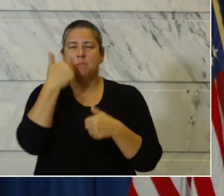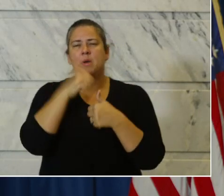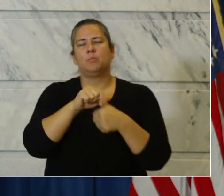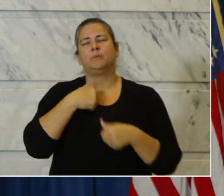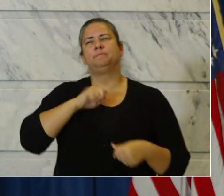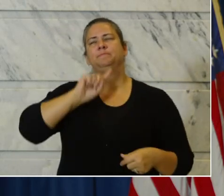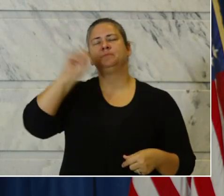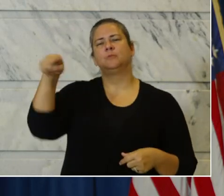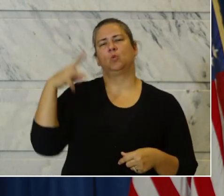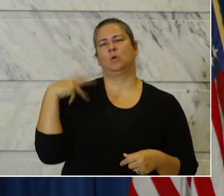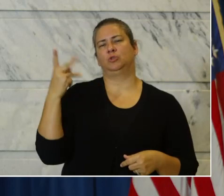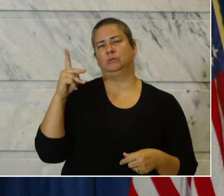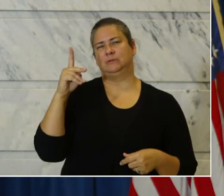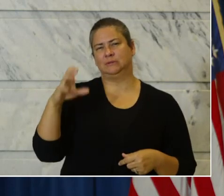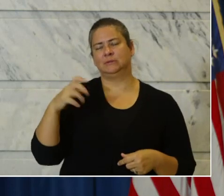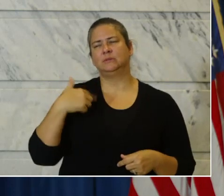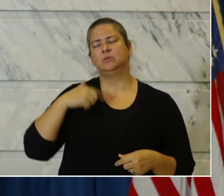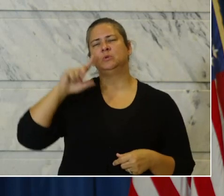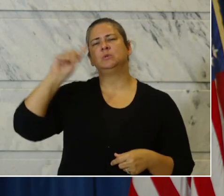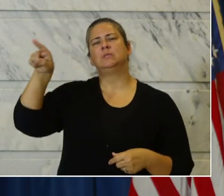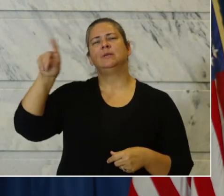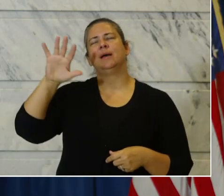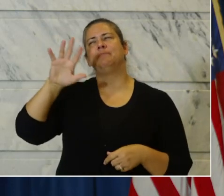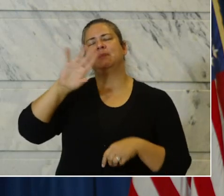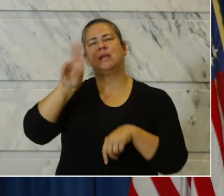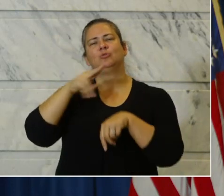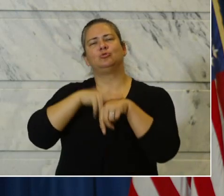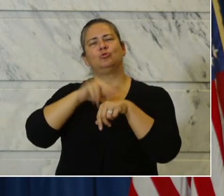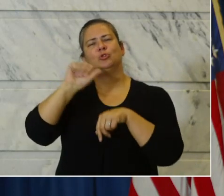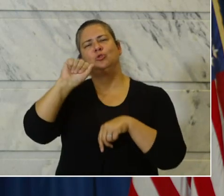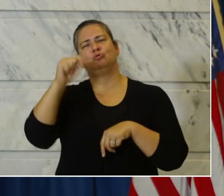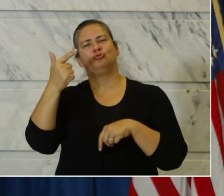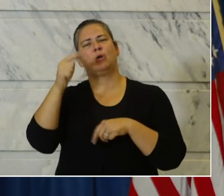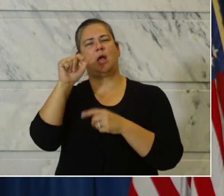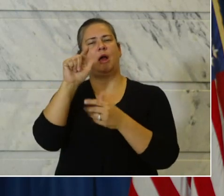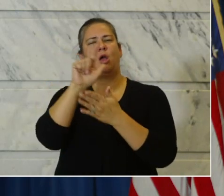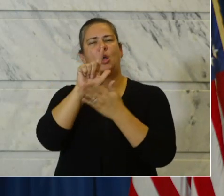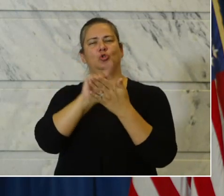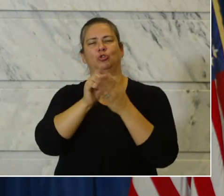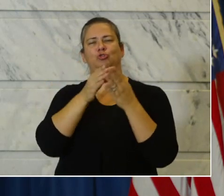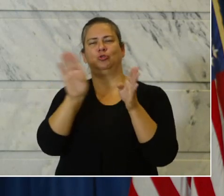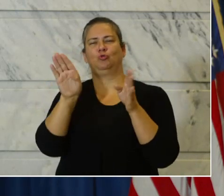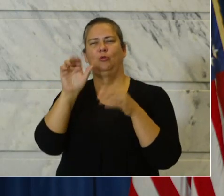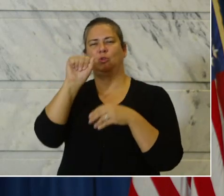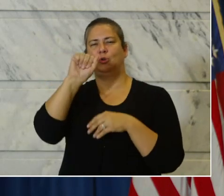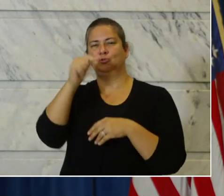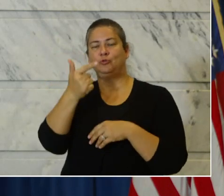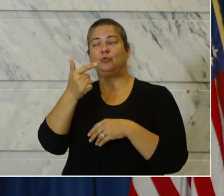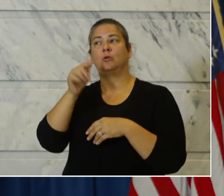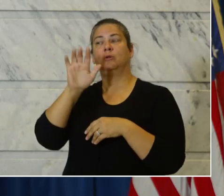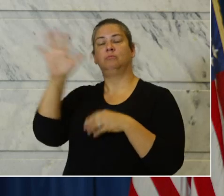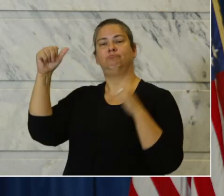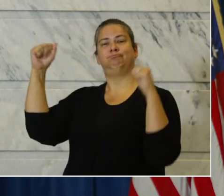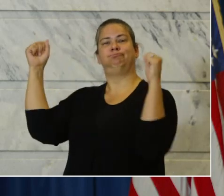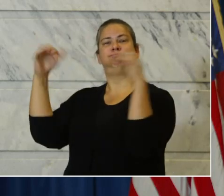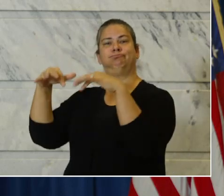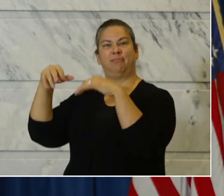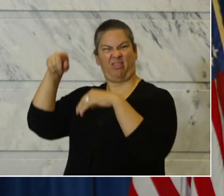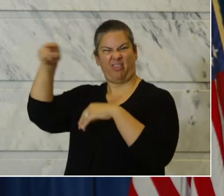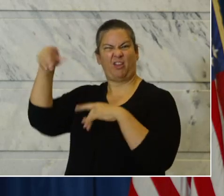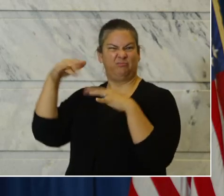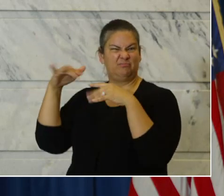Washington, D.C. for a National Attorney General's Association meeting, and the then chief of the D.C.